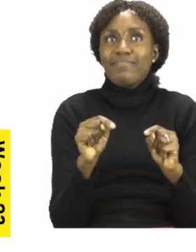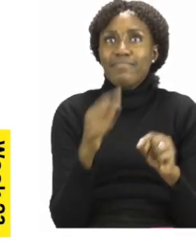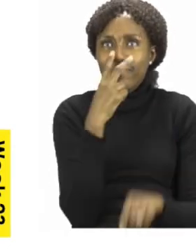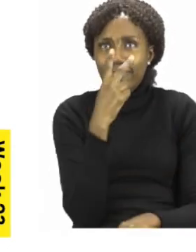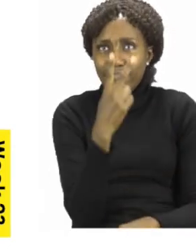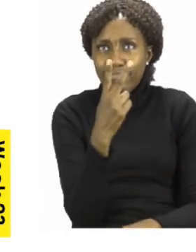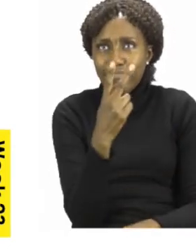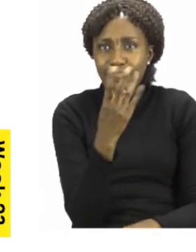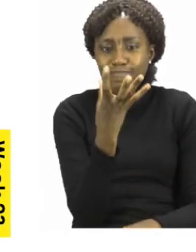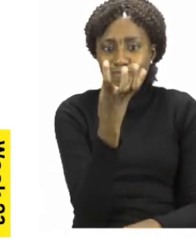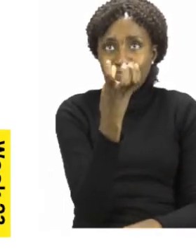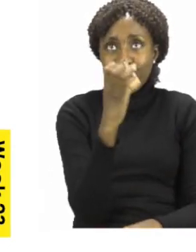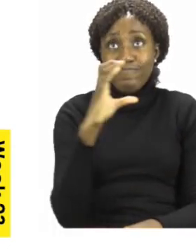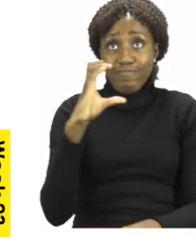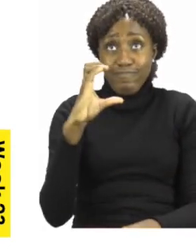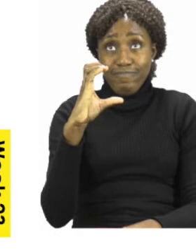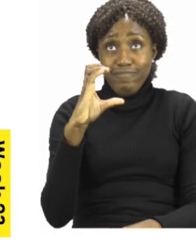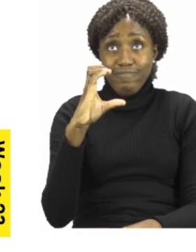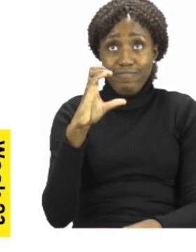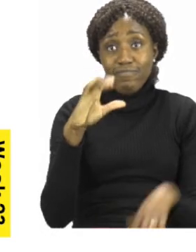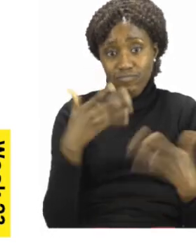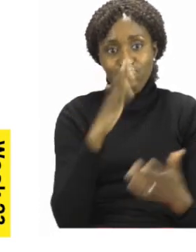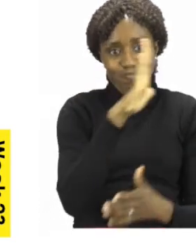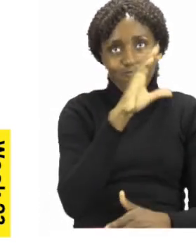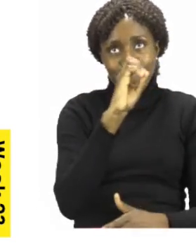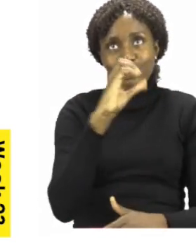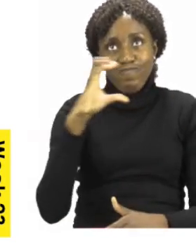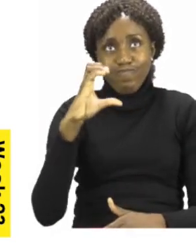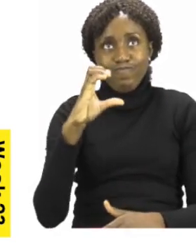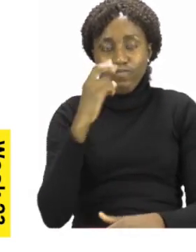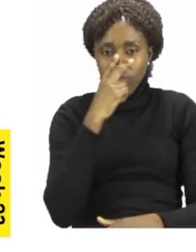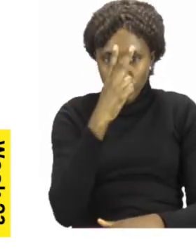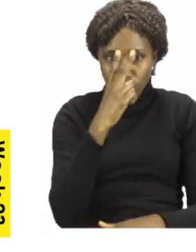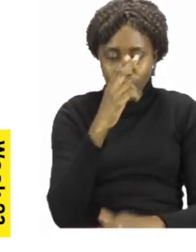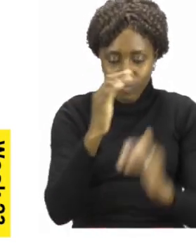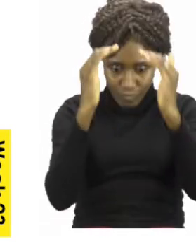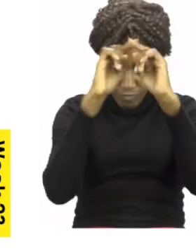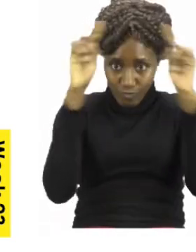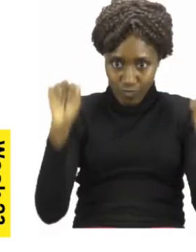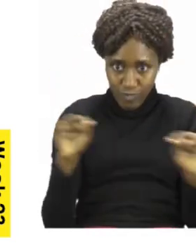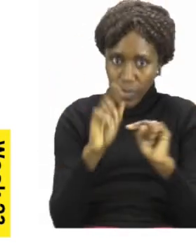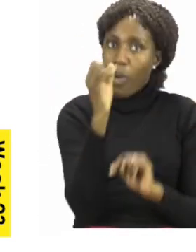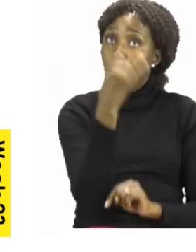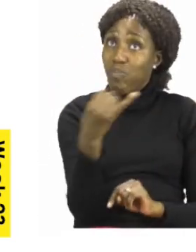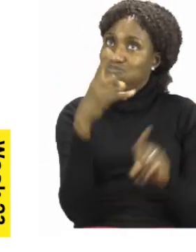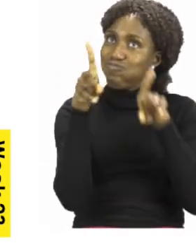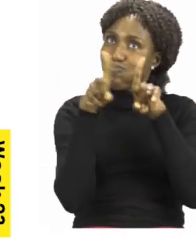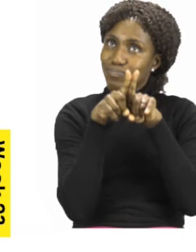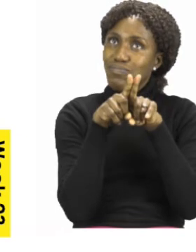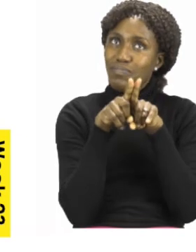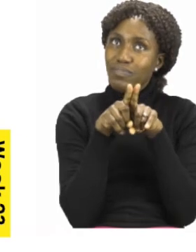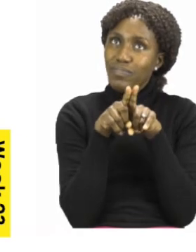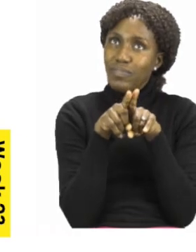the 50-cent coin and then draw in the box below. Now, this